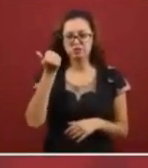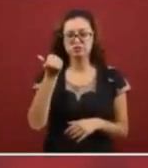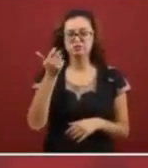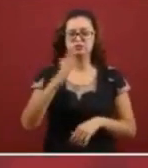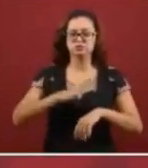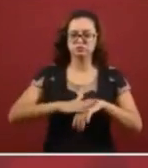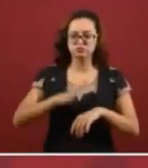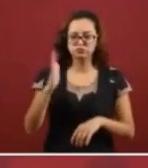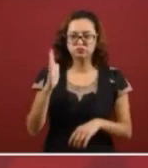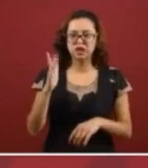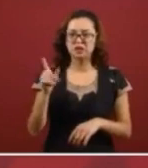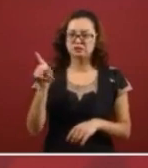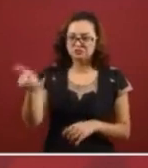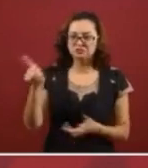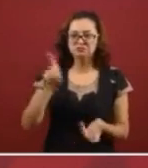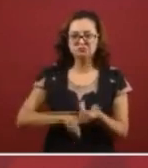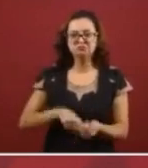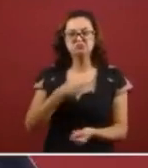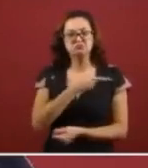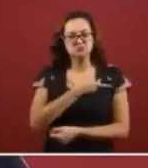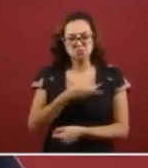students that are poor,